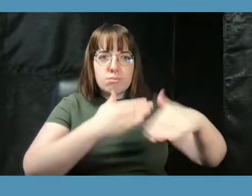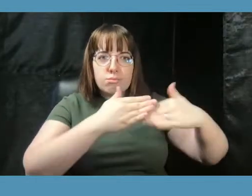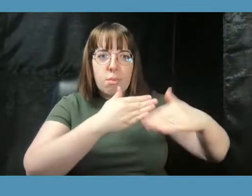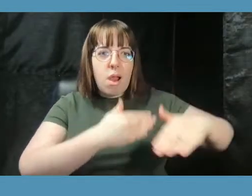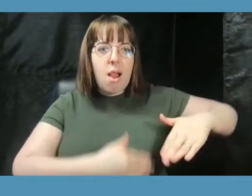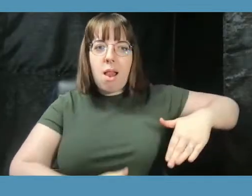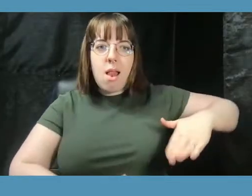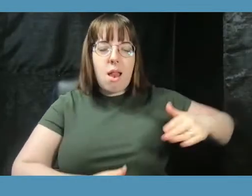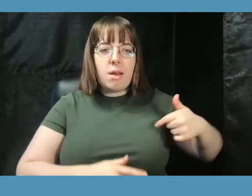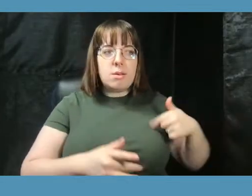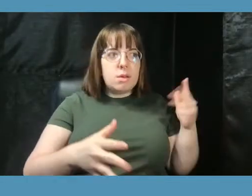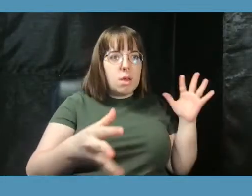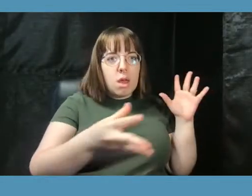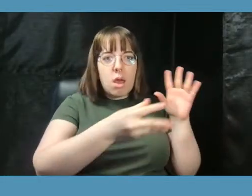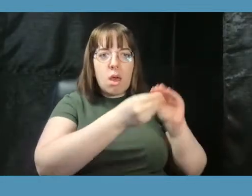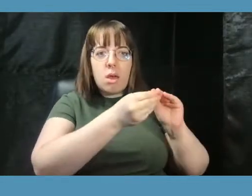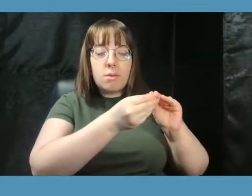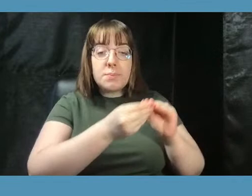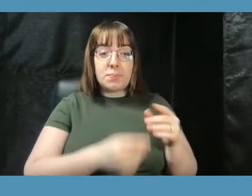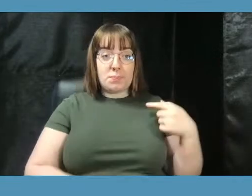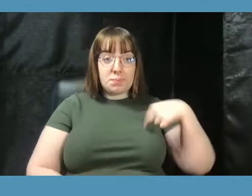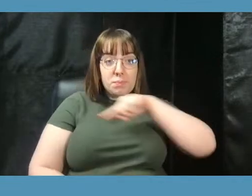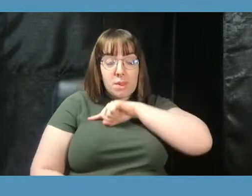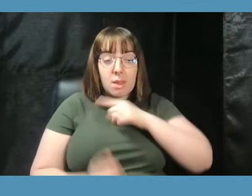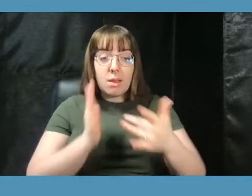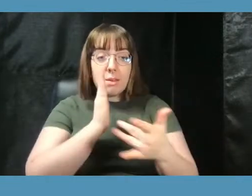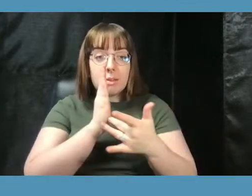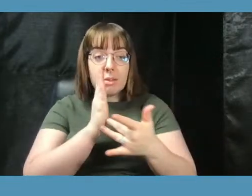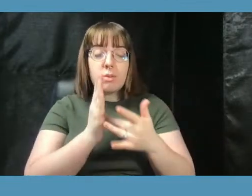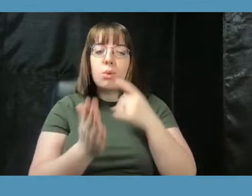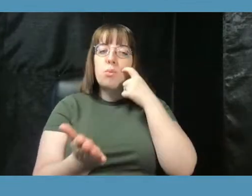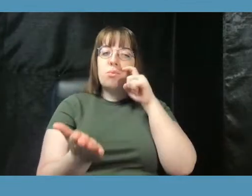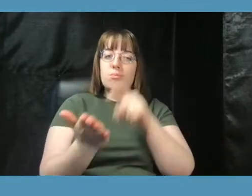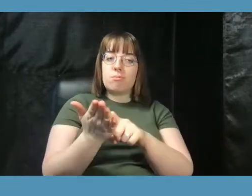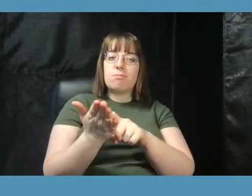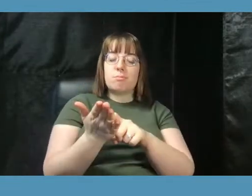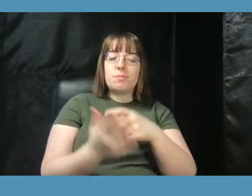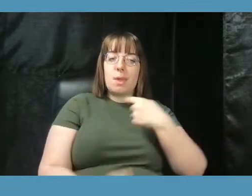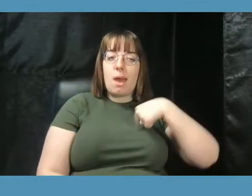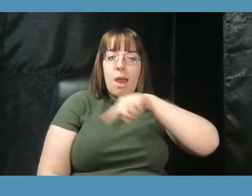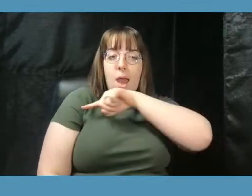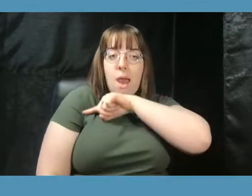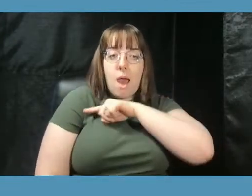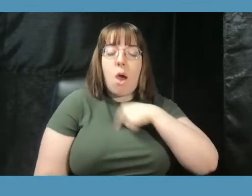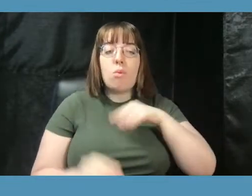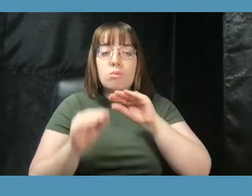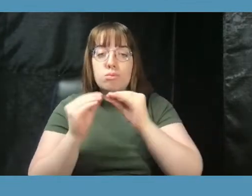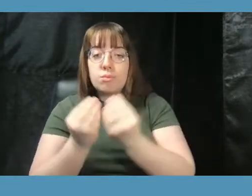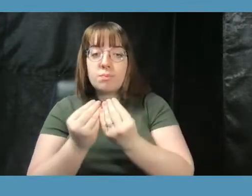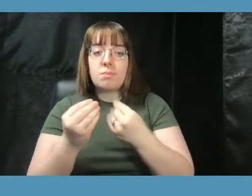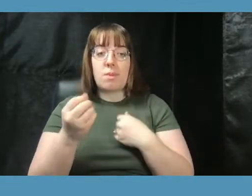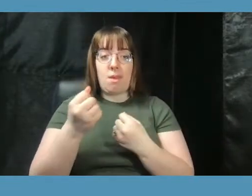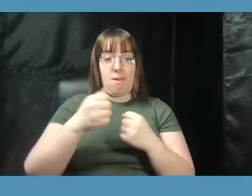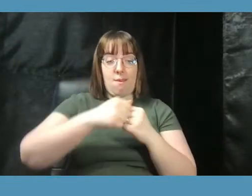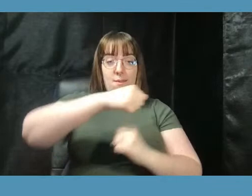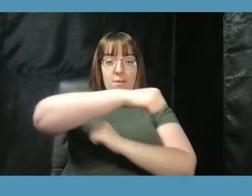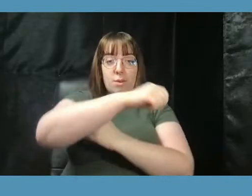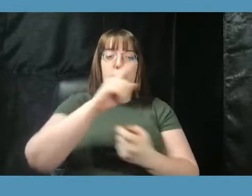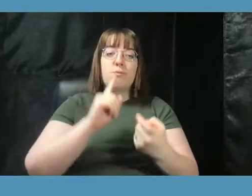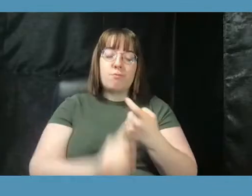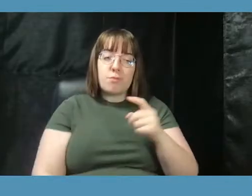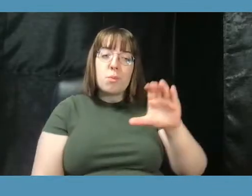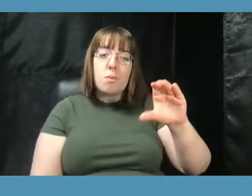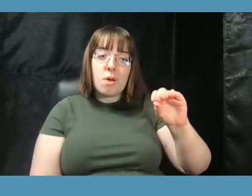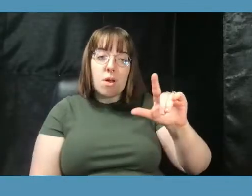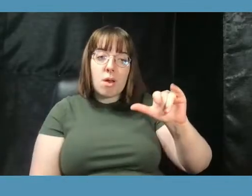Digital Empowerment Project team, recognize that our organizations and those of our members were founded within a colonizing